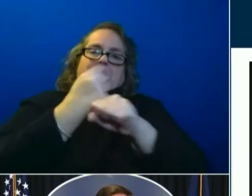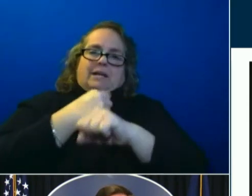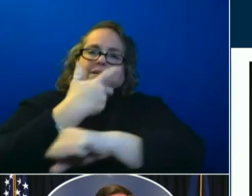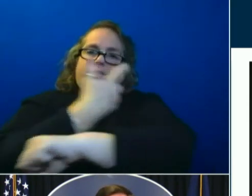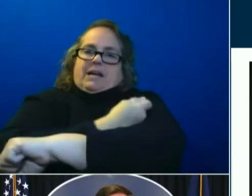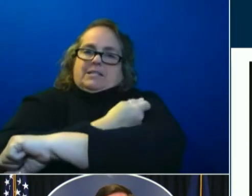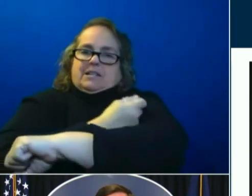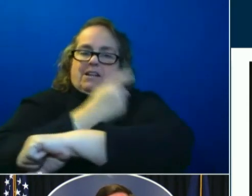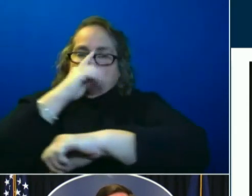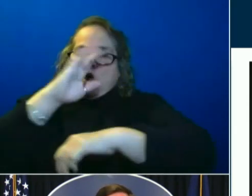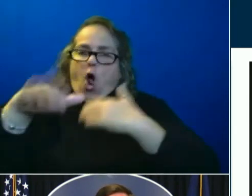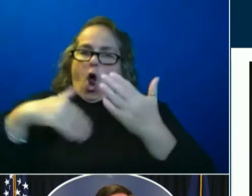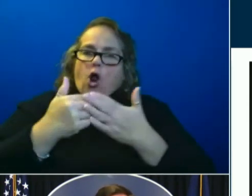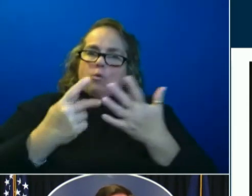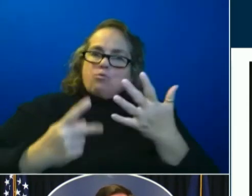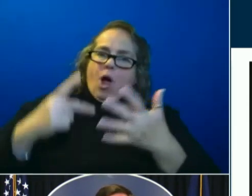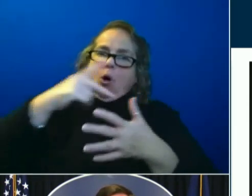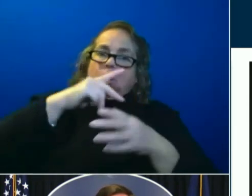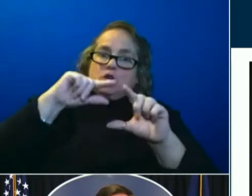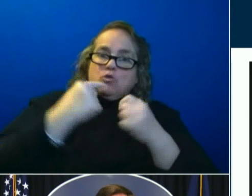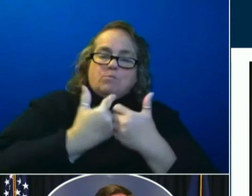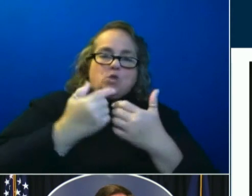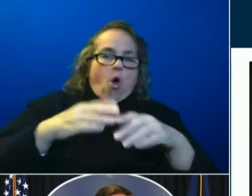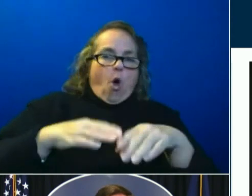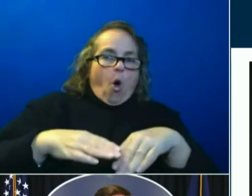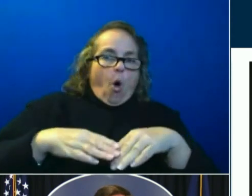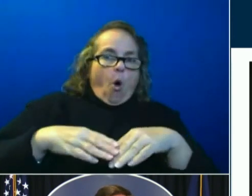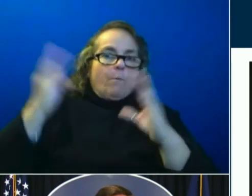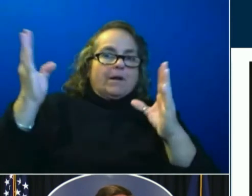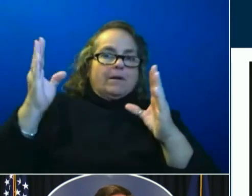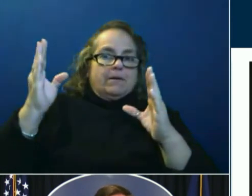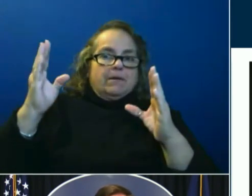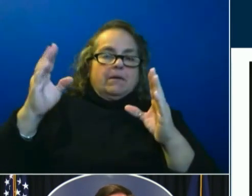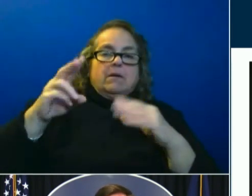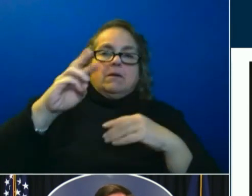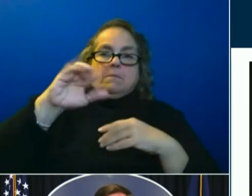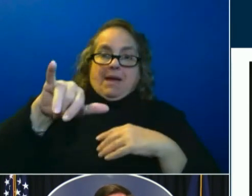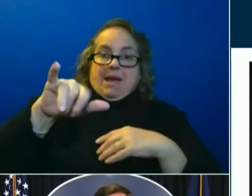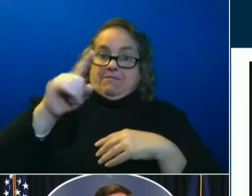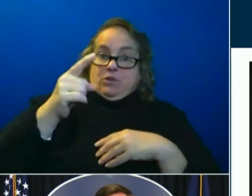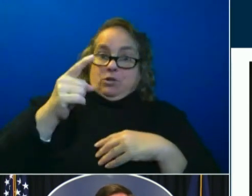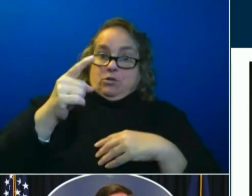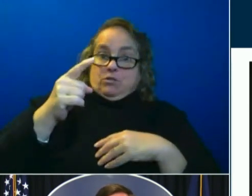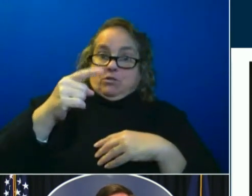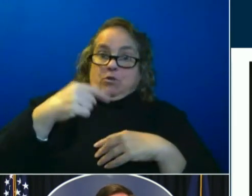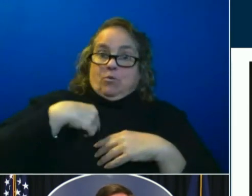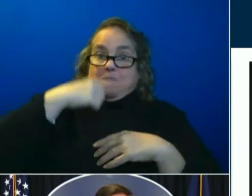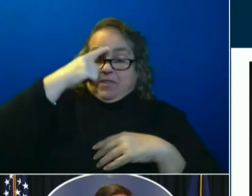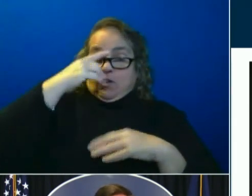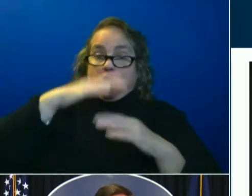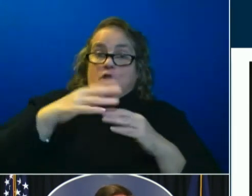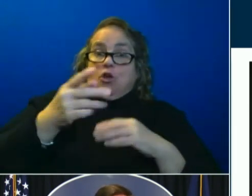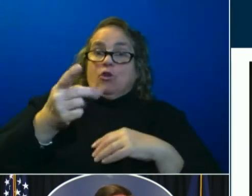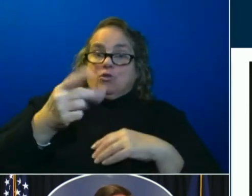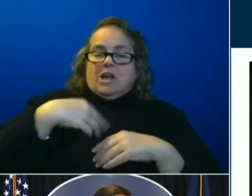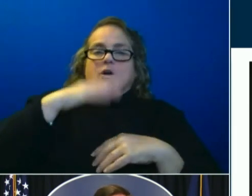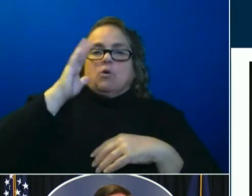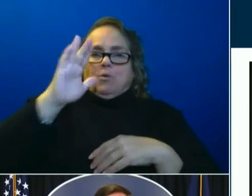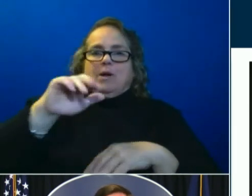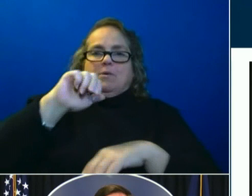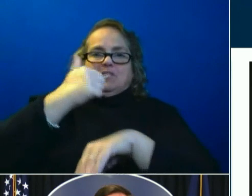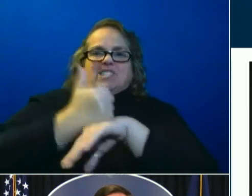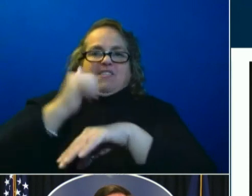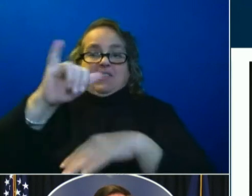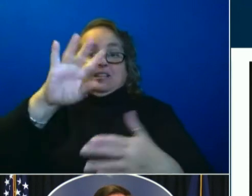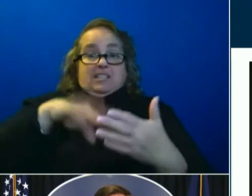open and everybody who qualifies to get that vaccine. We think on Thursday the schedule we're going to lay out will beat that. And that's